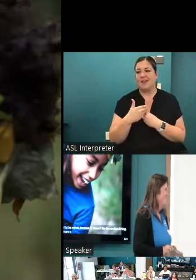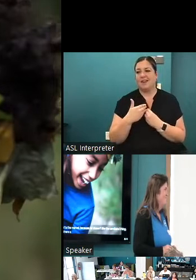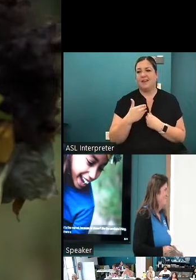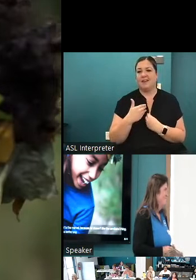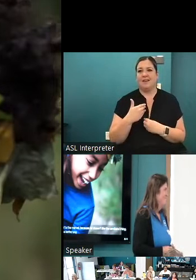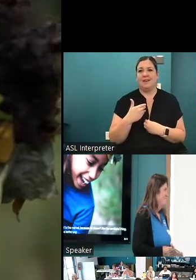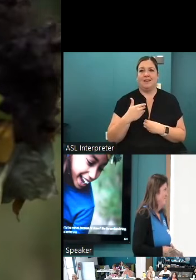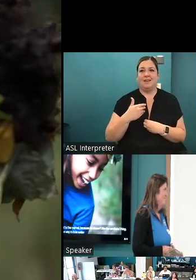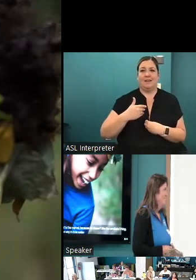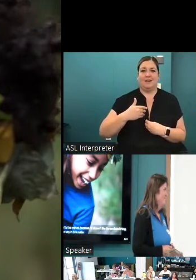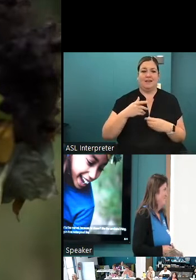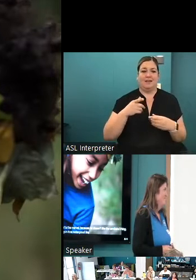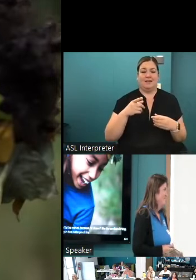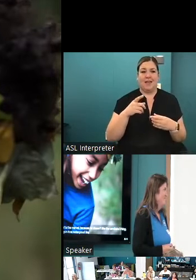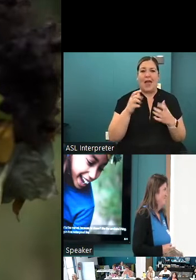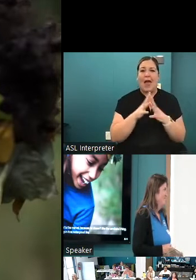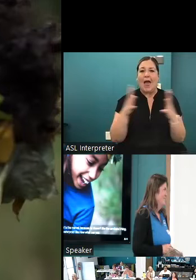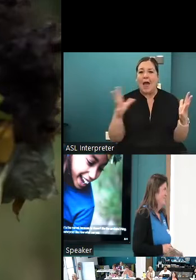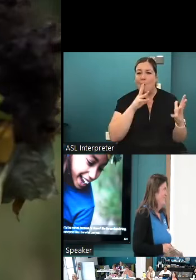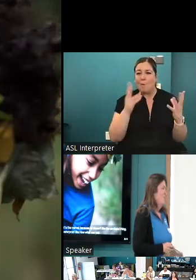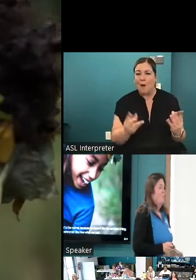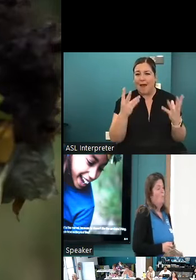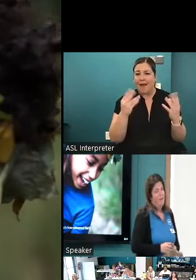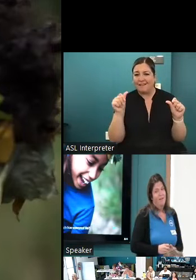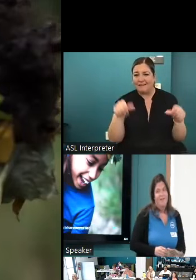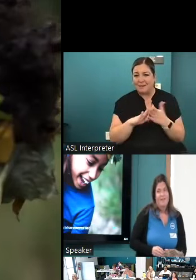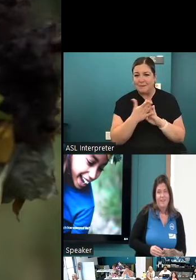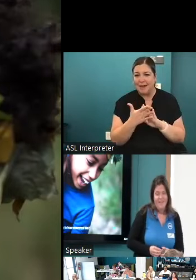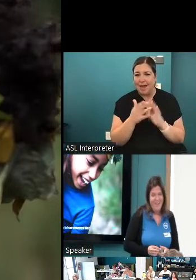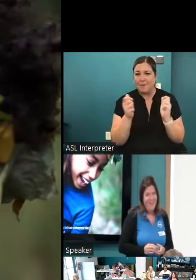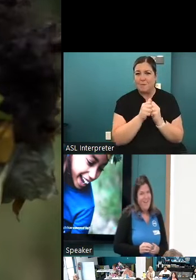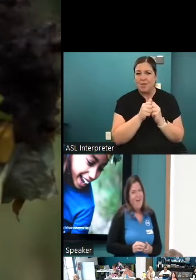how waterproof, like how wet can he get the Marvel without it?